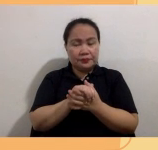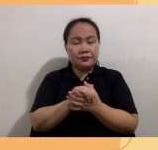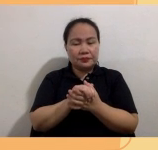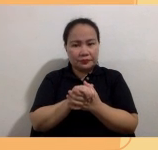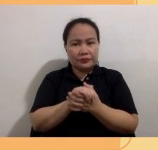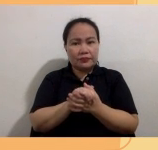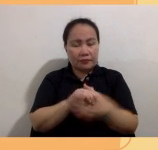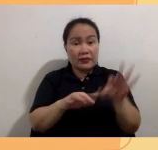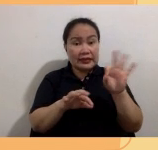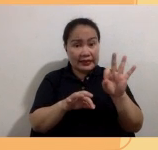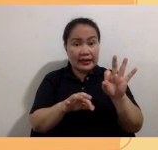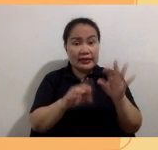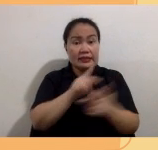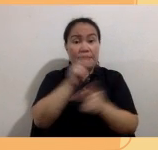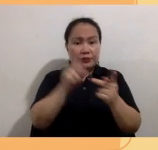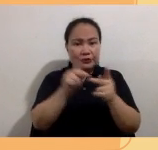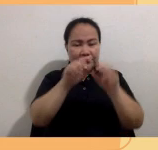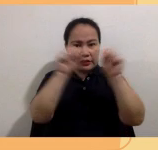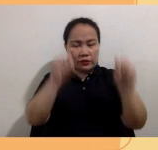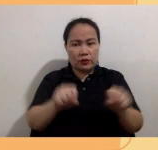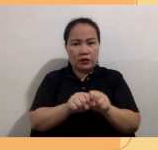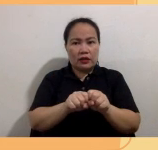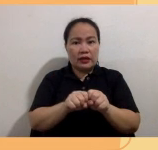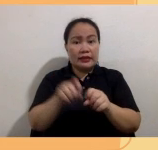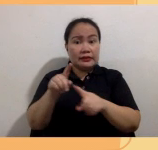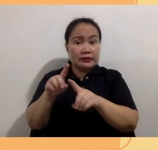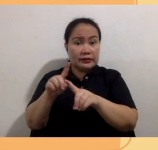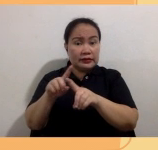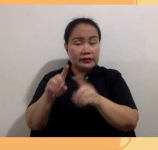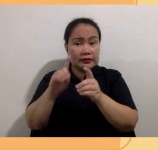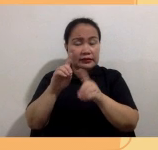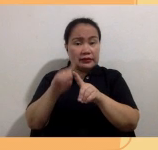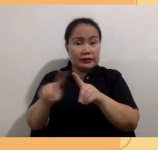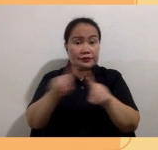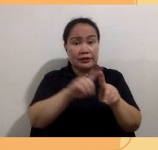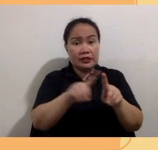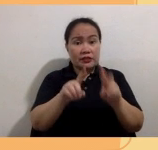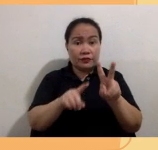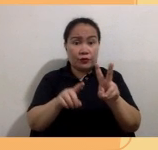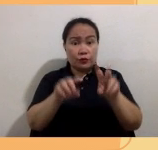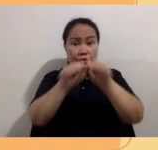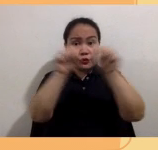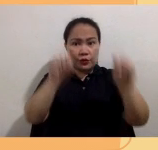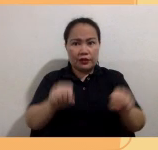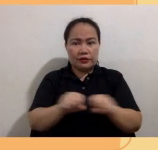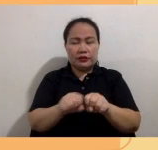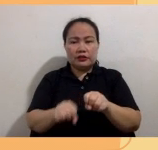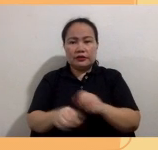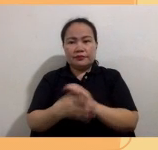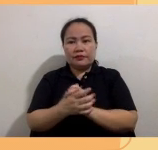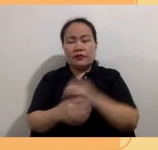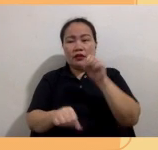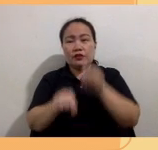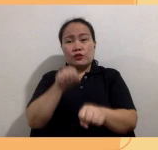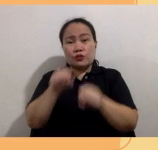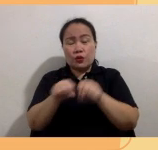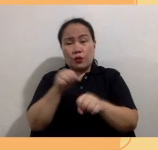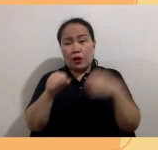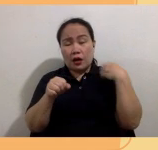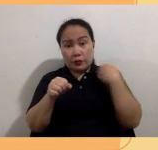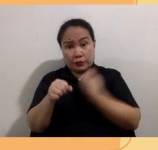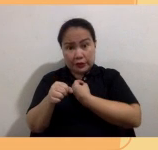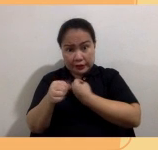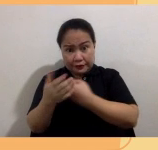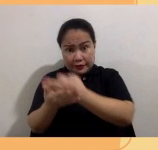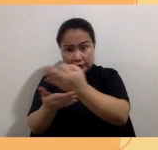Difference of two squares. That is good. Okay, so since this is a difference of two squares, so therefore, our factors will